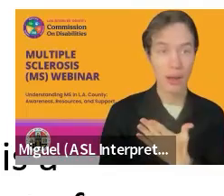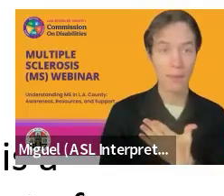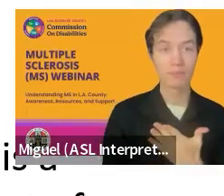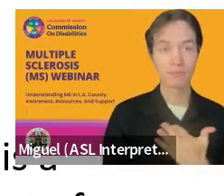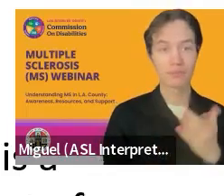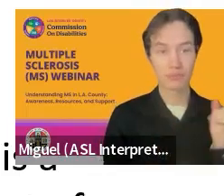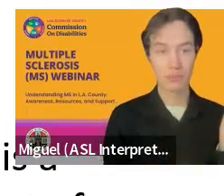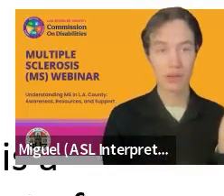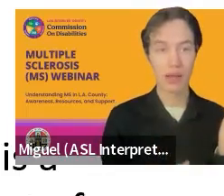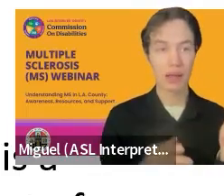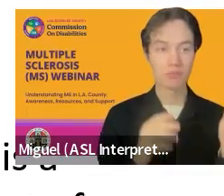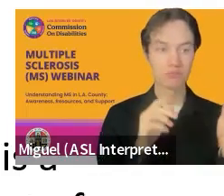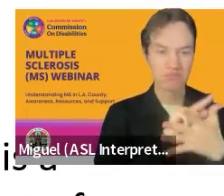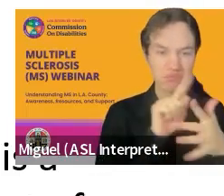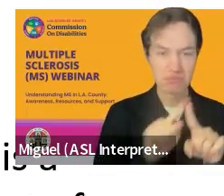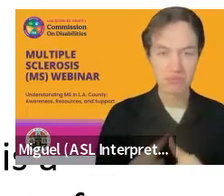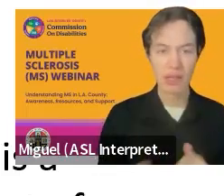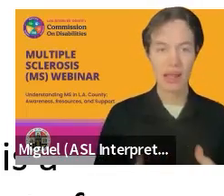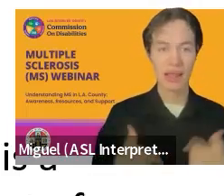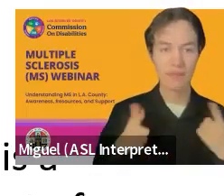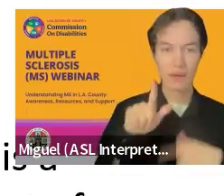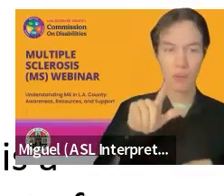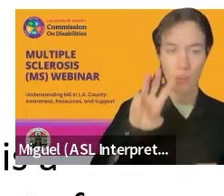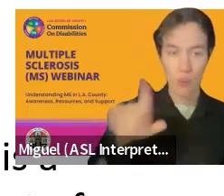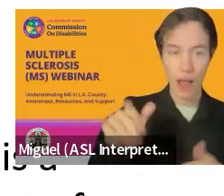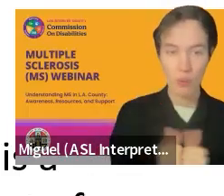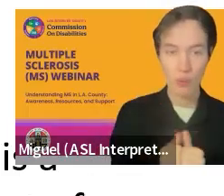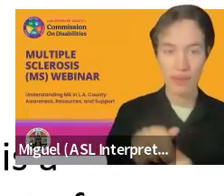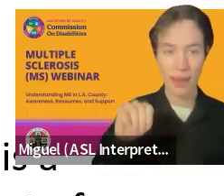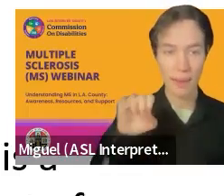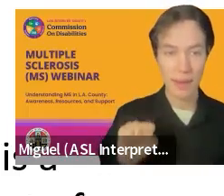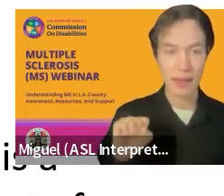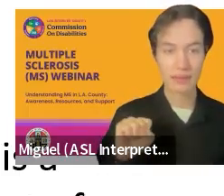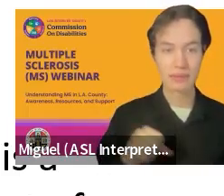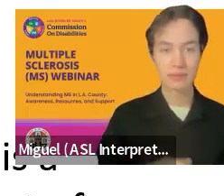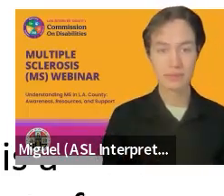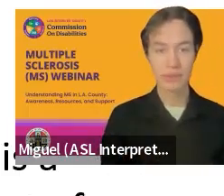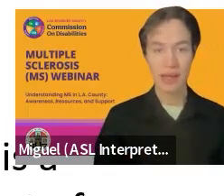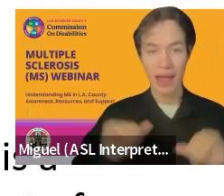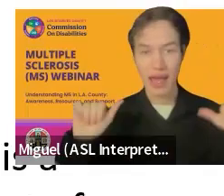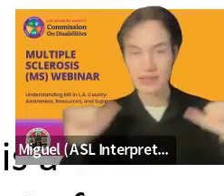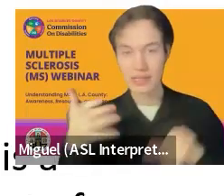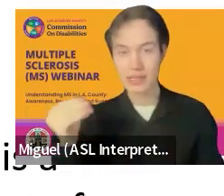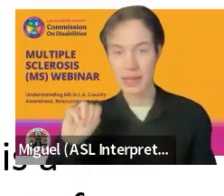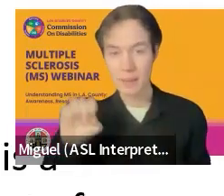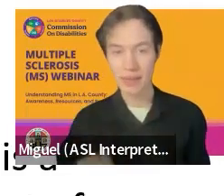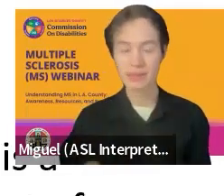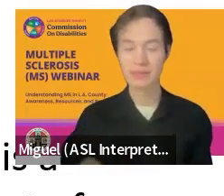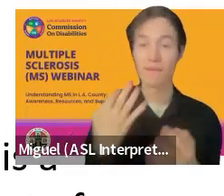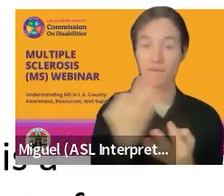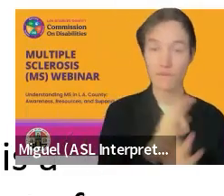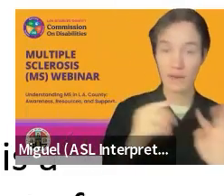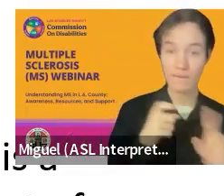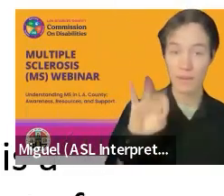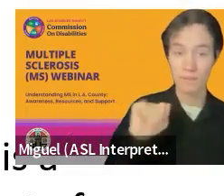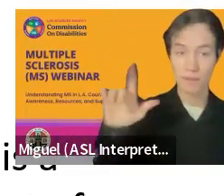with MS, Exercise MS, and Free from Falls. Those are all actively happening on a quarterly cycle. You can call our